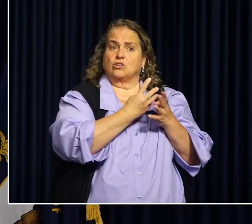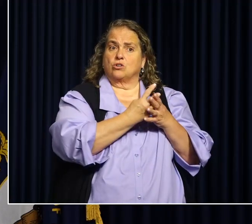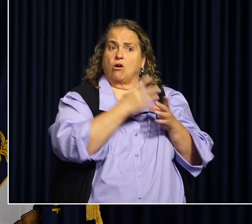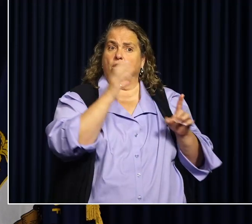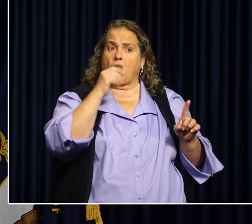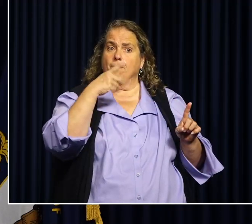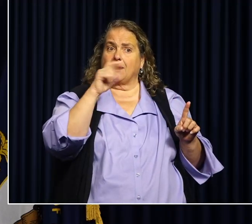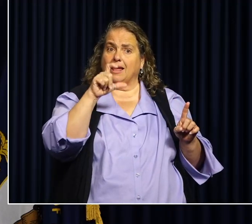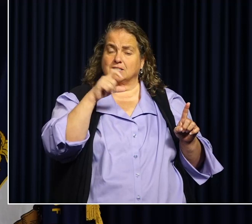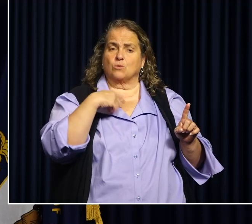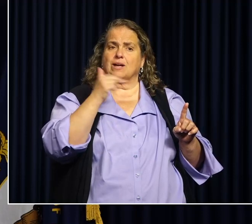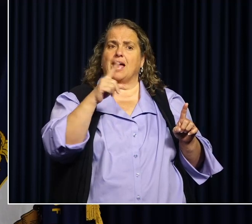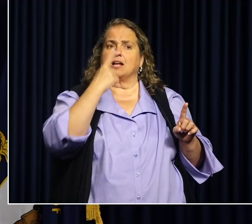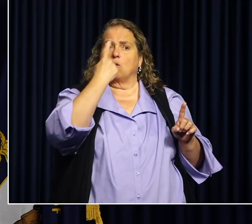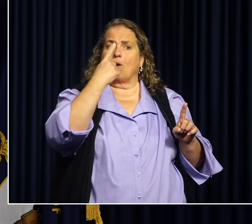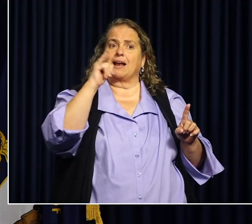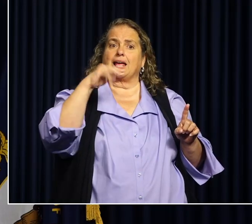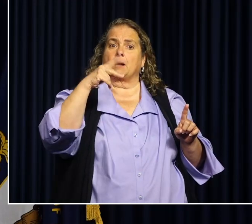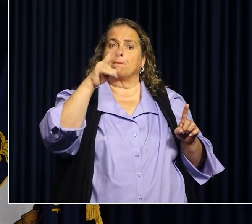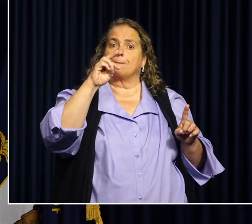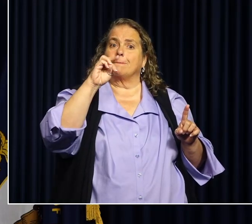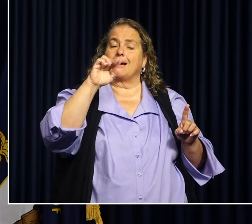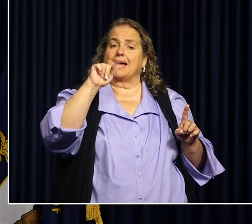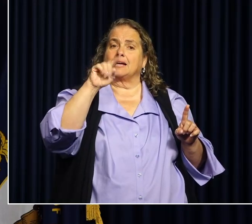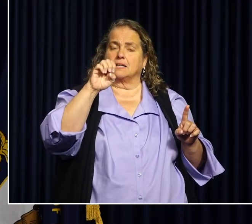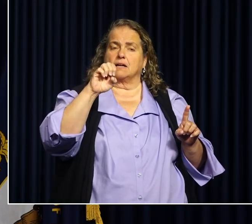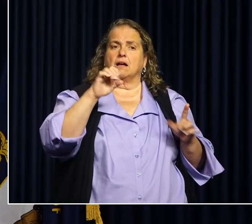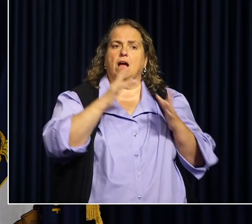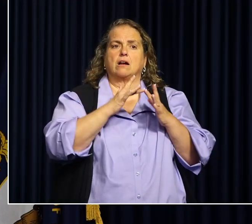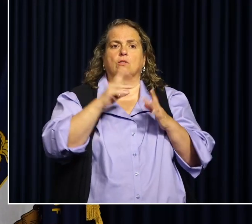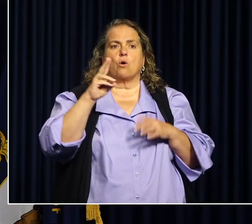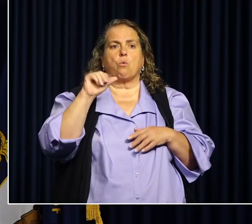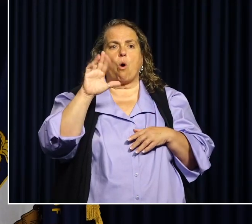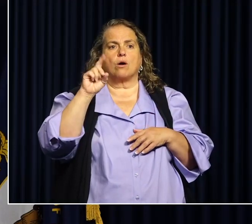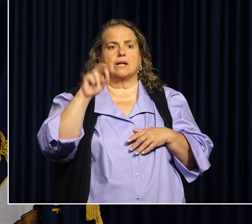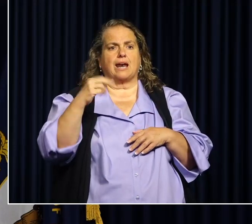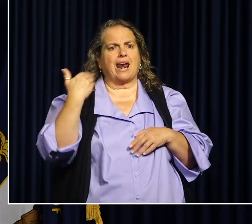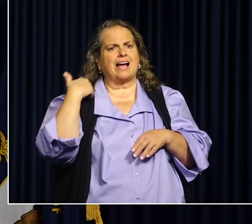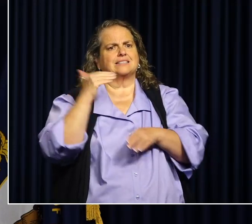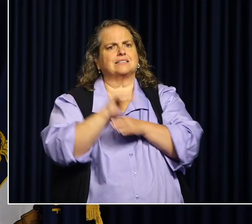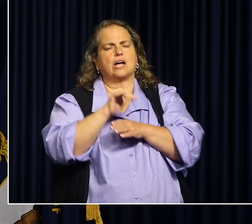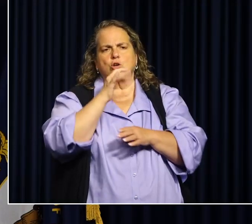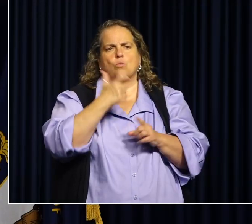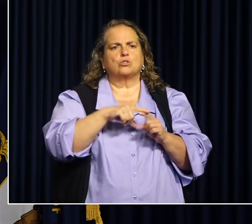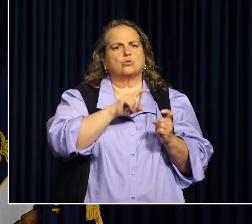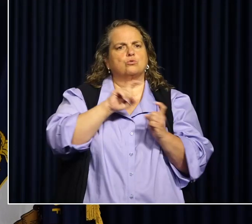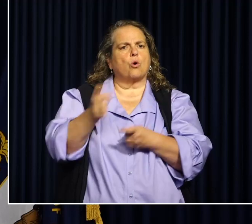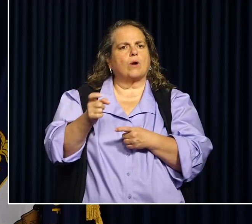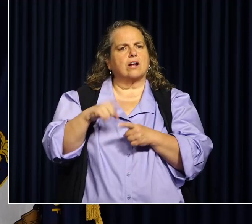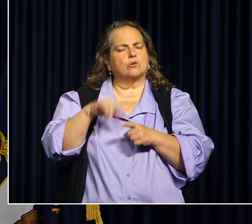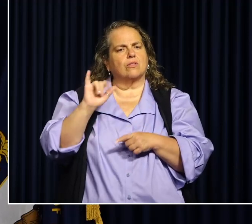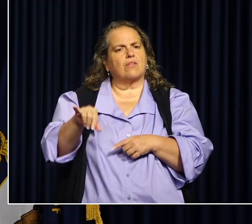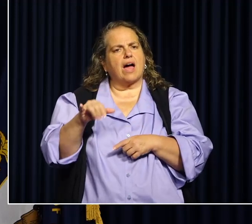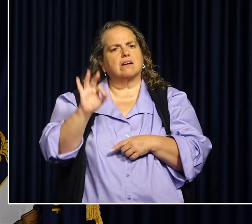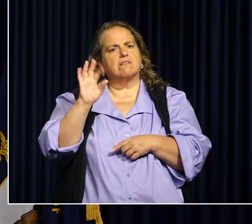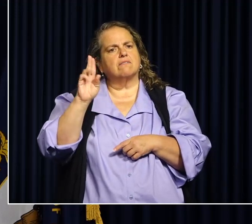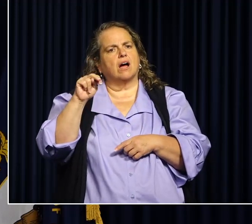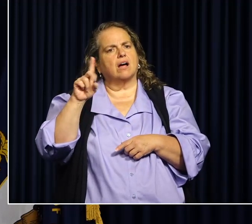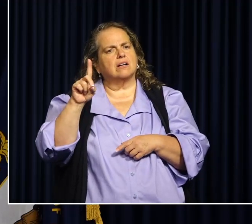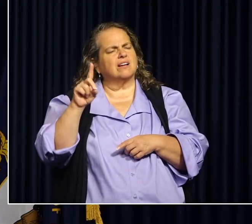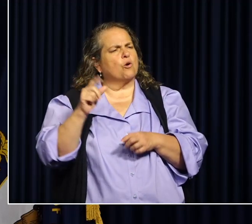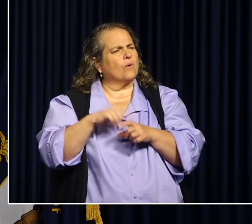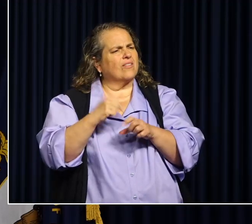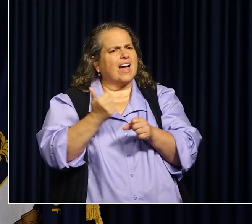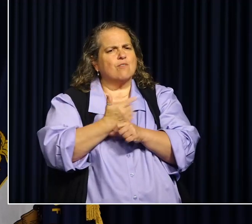inmate contact the warden last night who wants to donate to the fund. With everything else going on, these